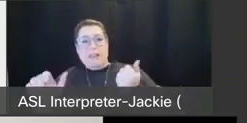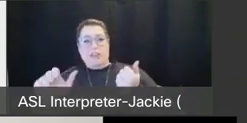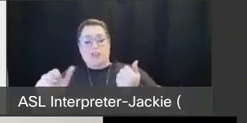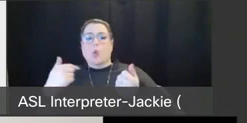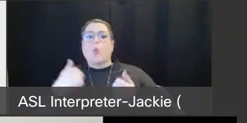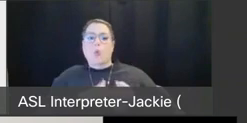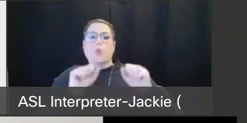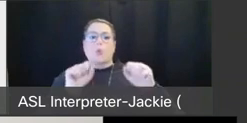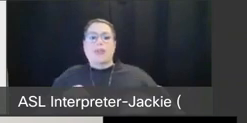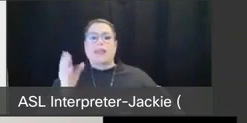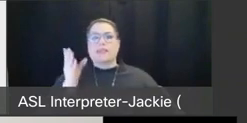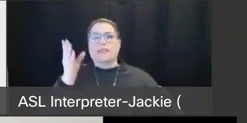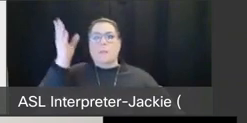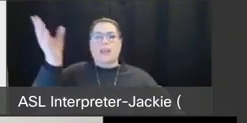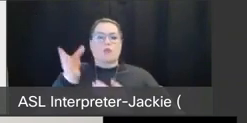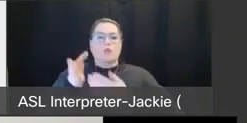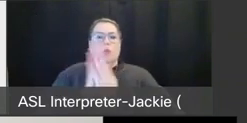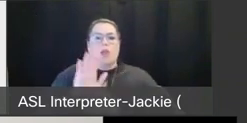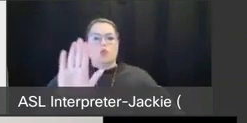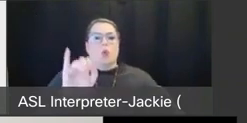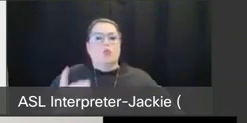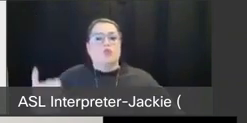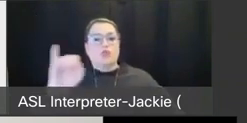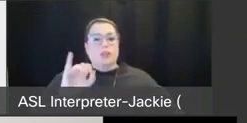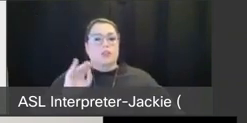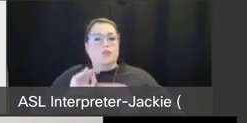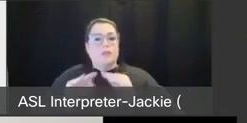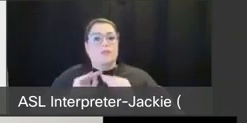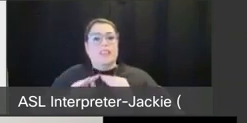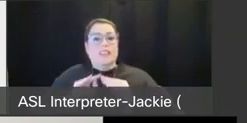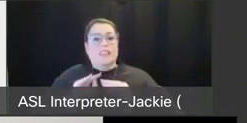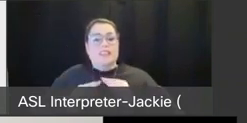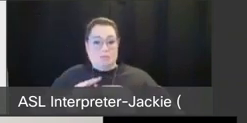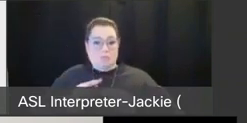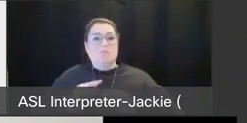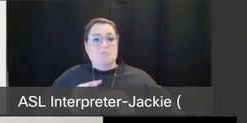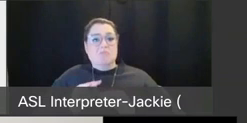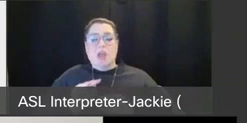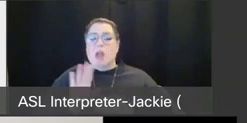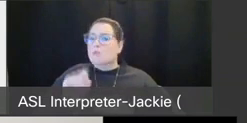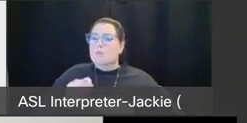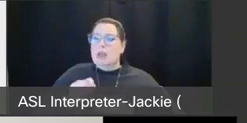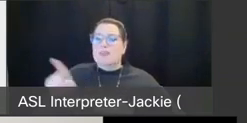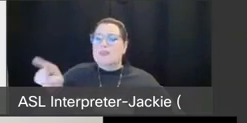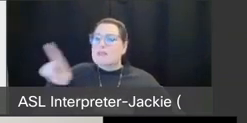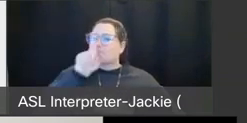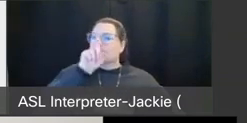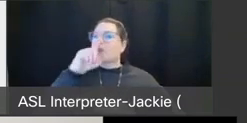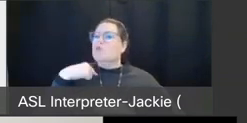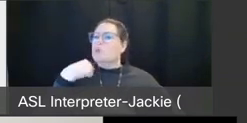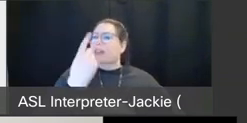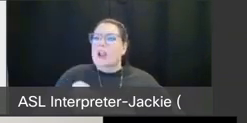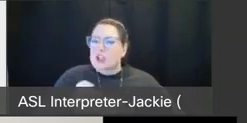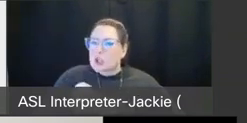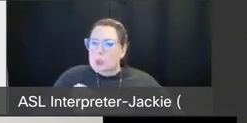or possibly even causing you to be canceled. And so you think you're getting a free